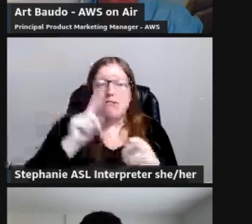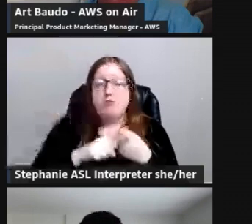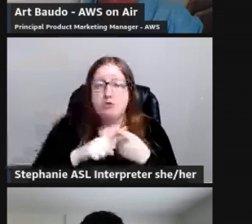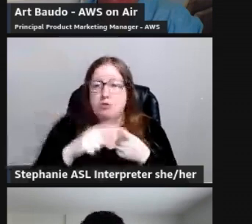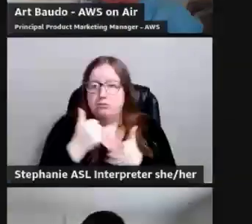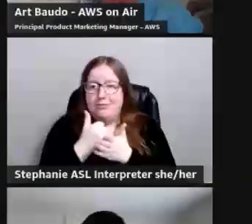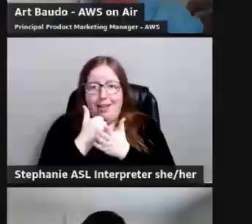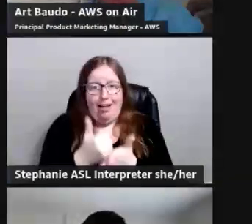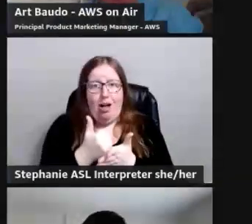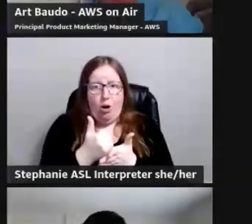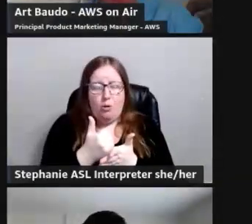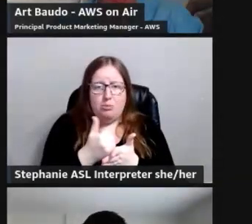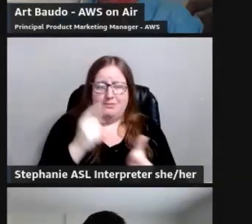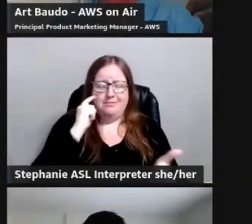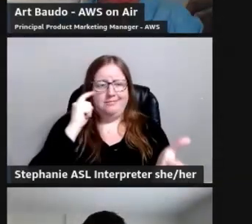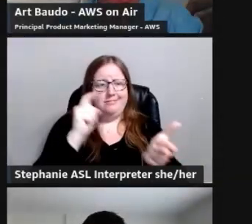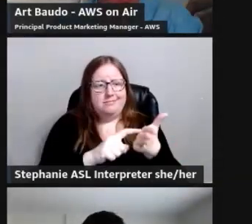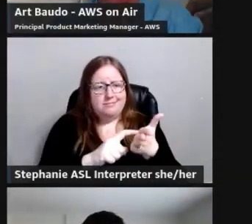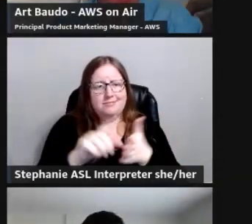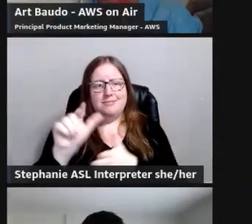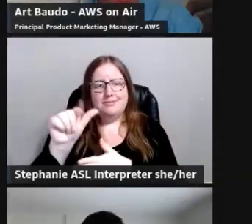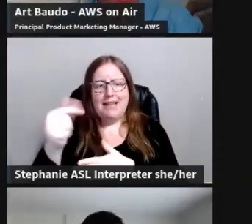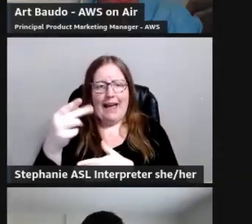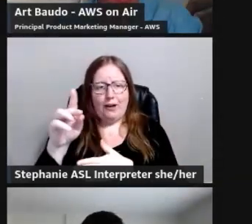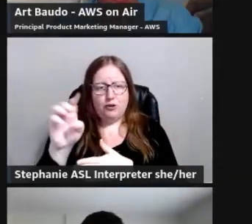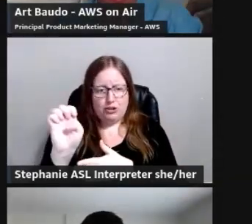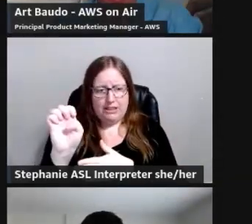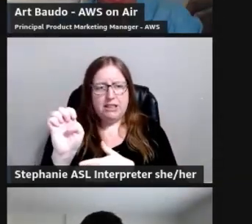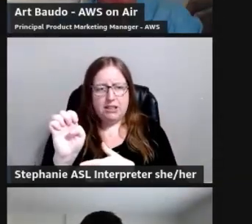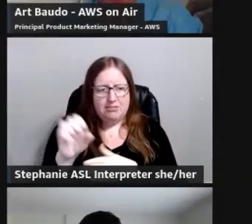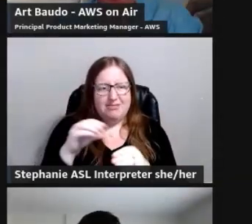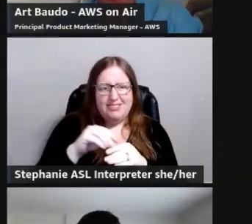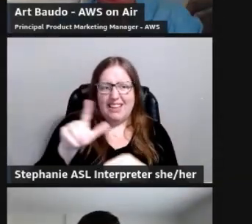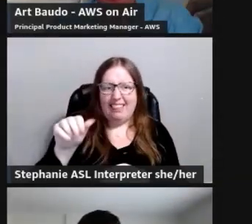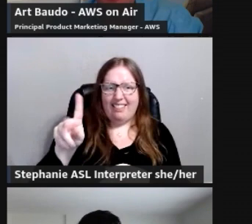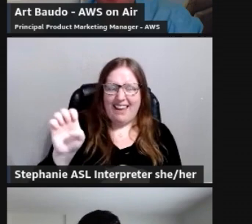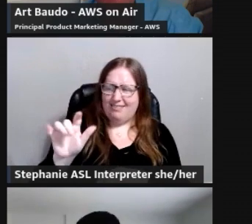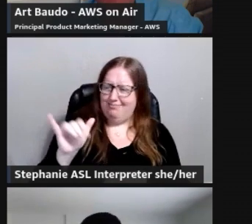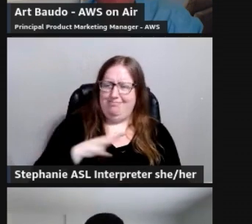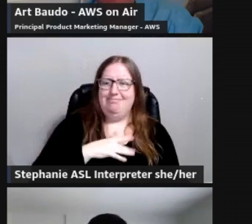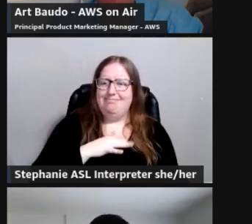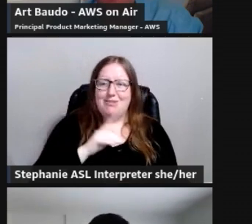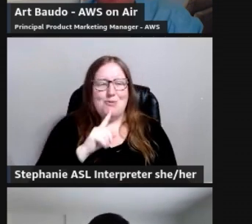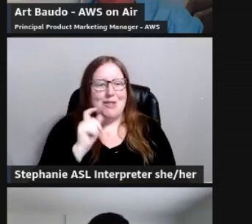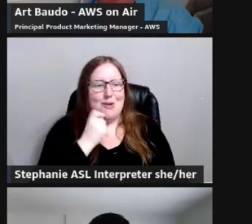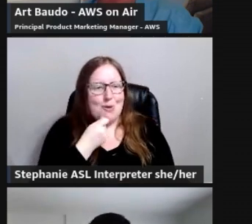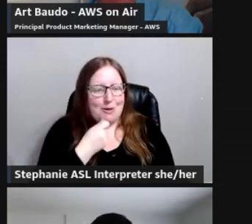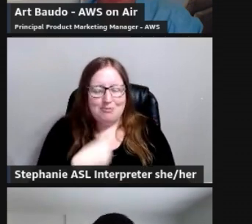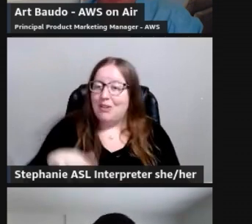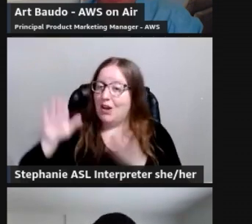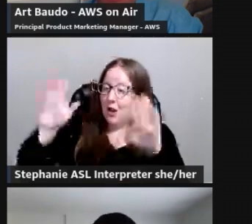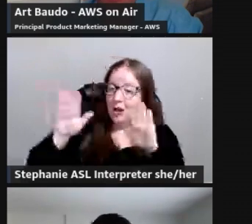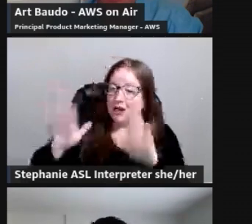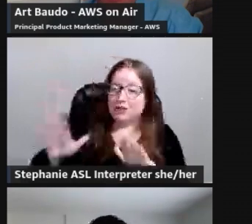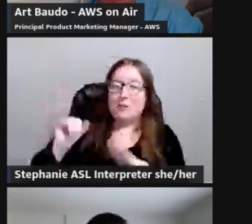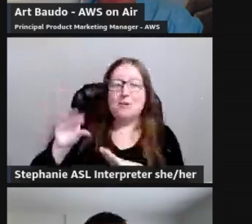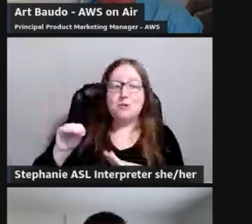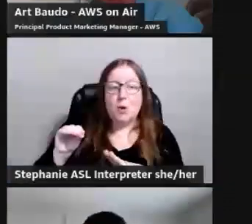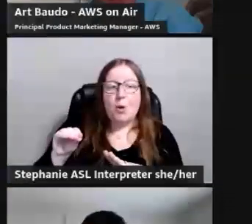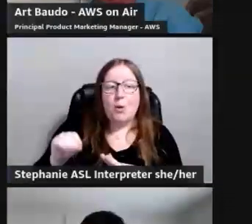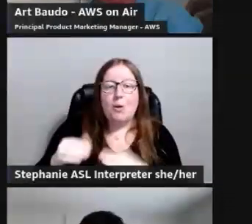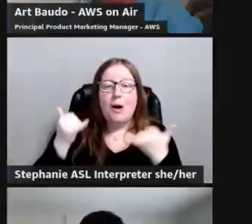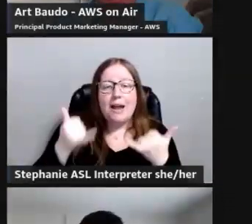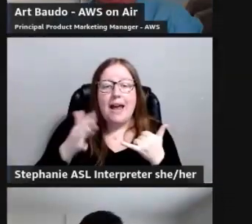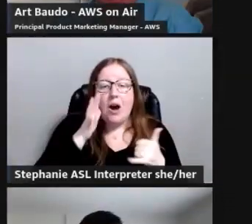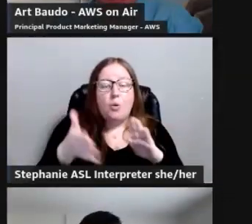help us detect the algae here in this lake. It's pretty cool. Awesome. So let's get into it. Let's actually run this